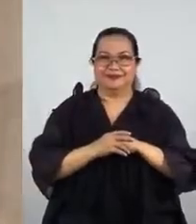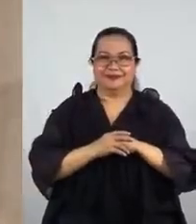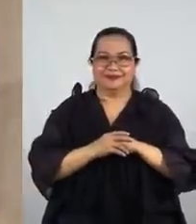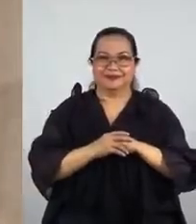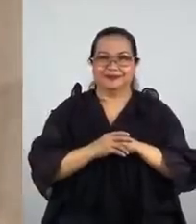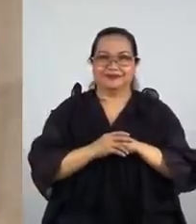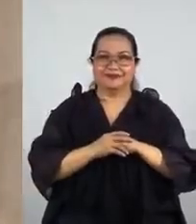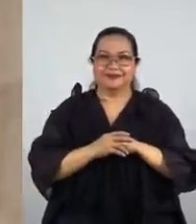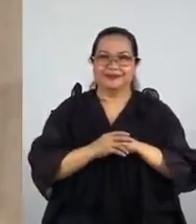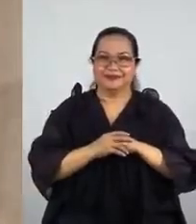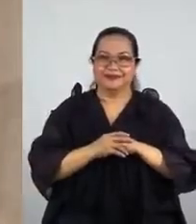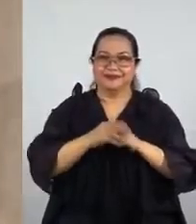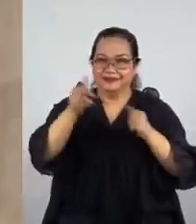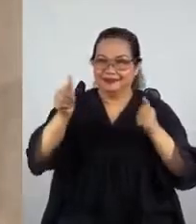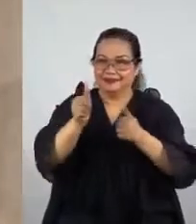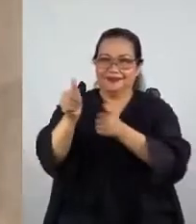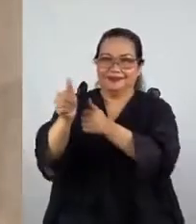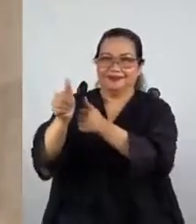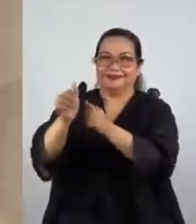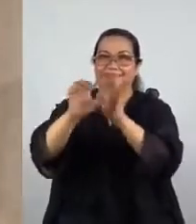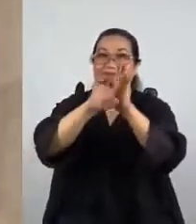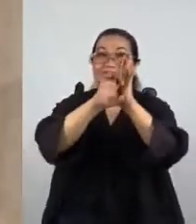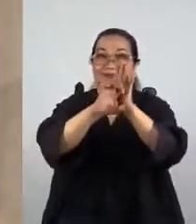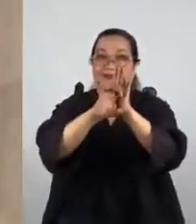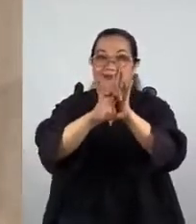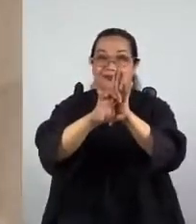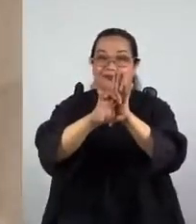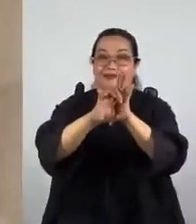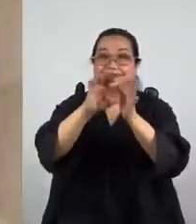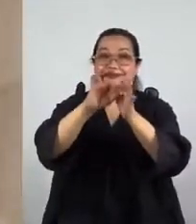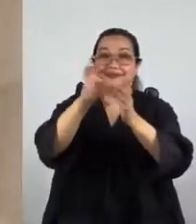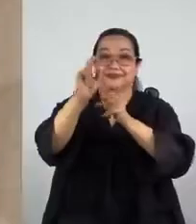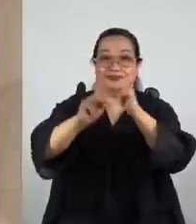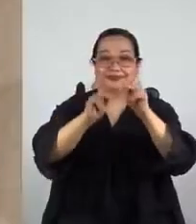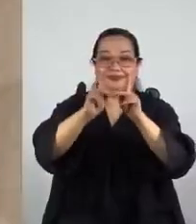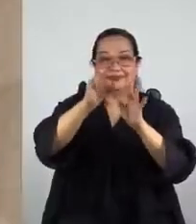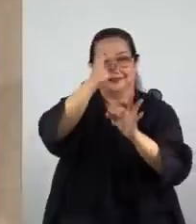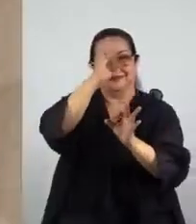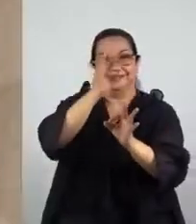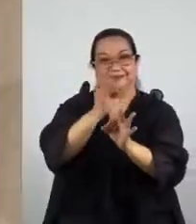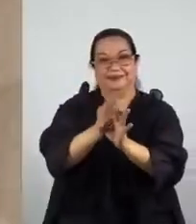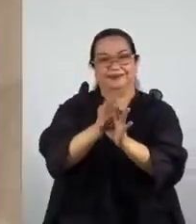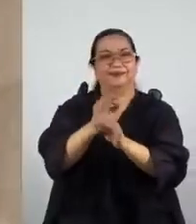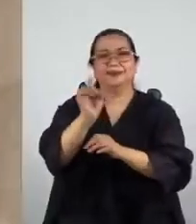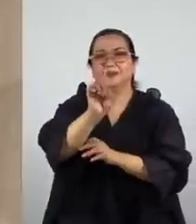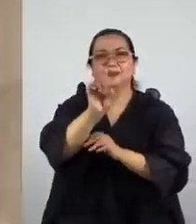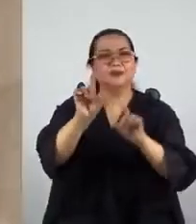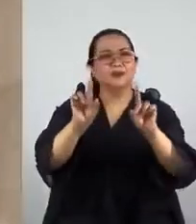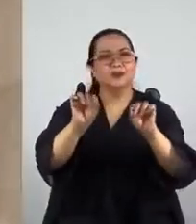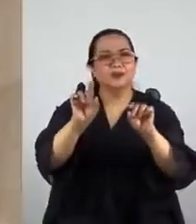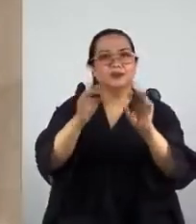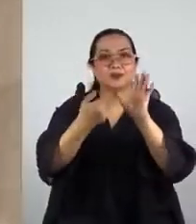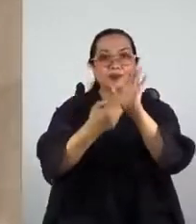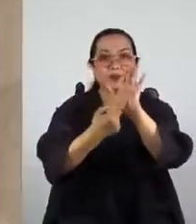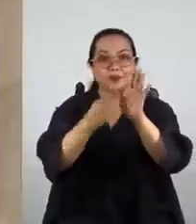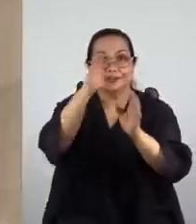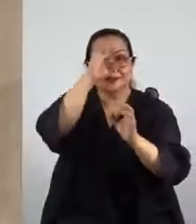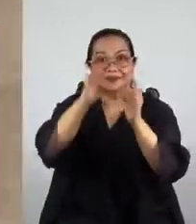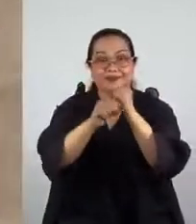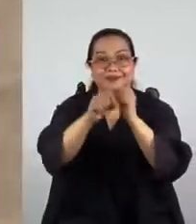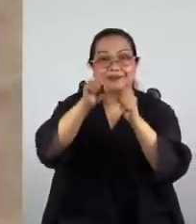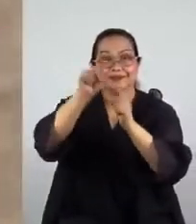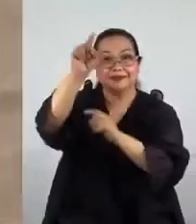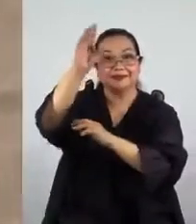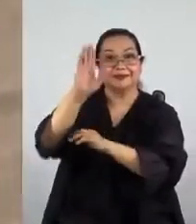follow the examples of people of faith. What did they do to show their trust for God,